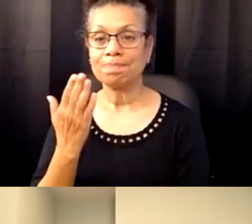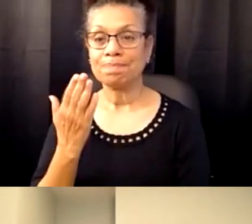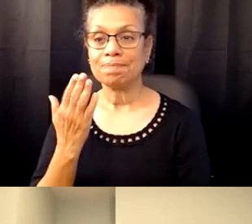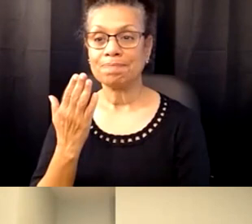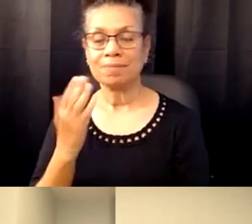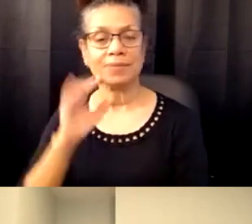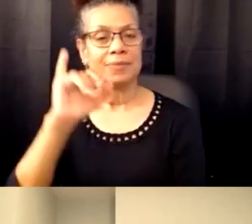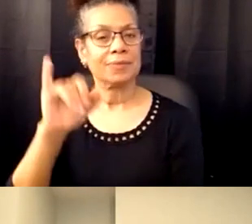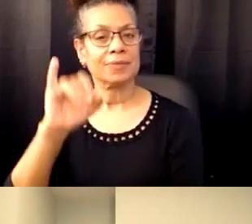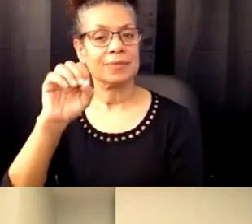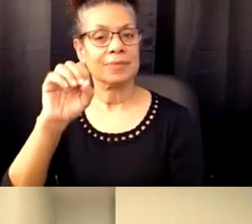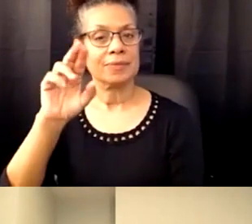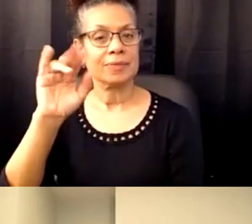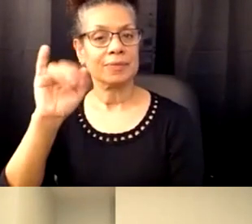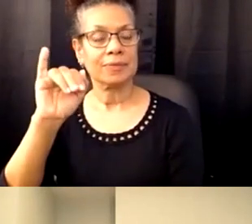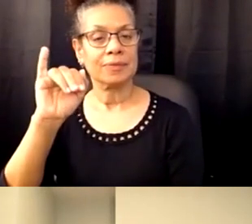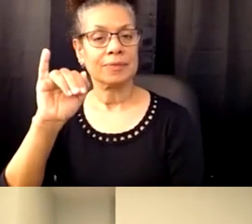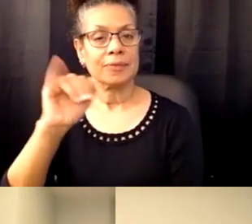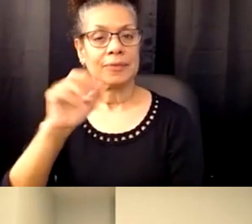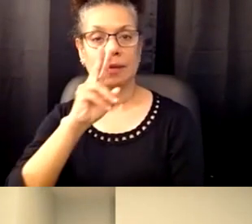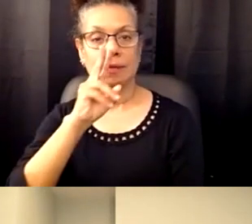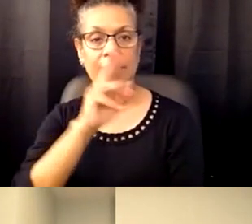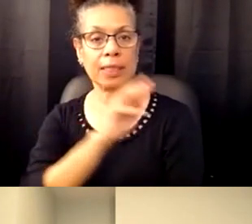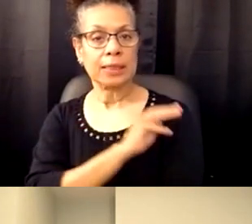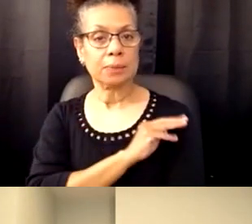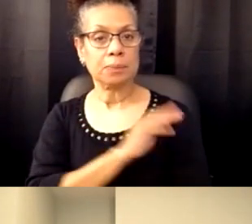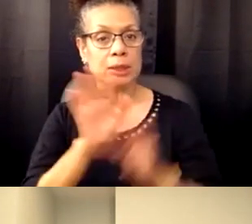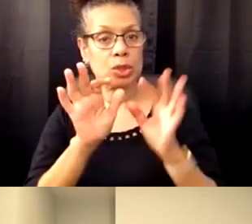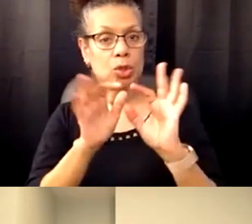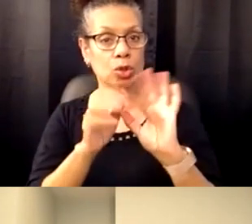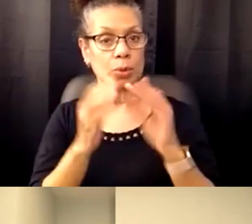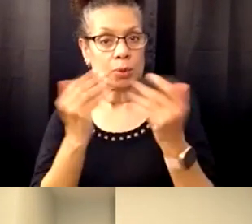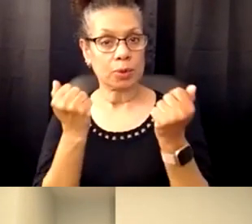thank you will our vietnamese interpreters please introduce